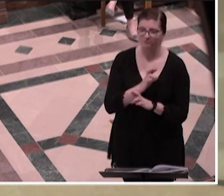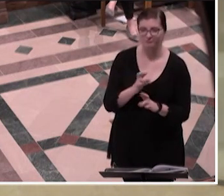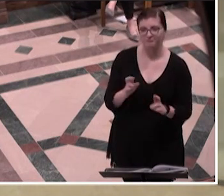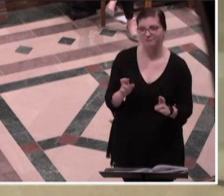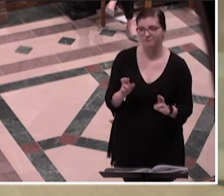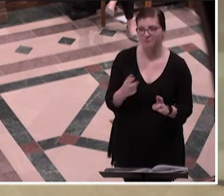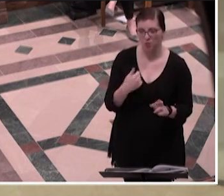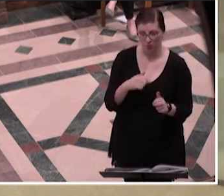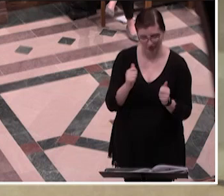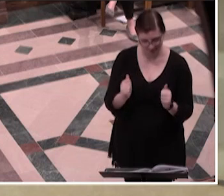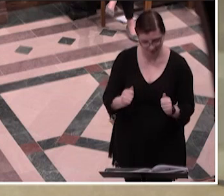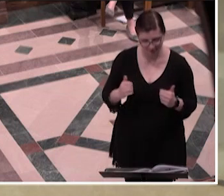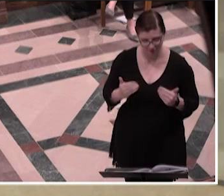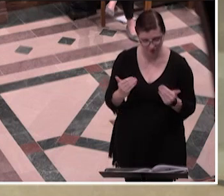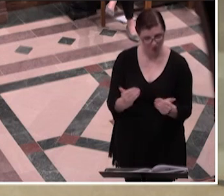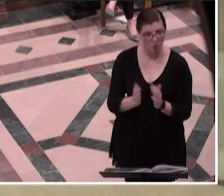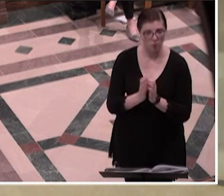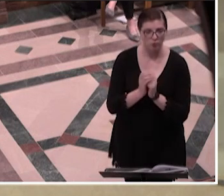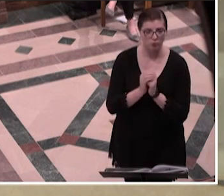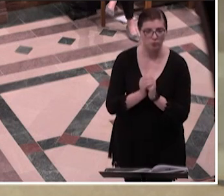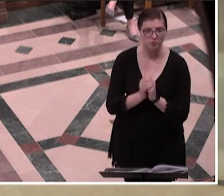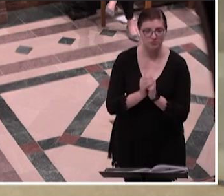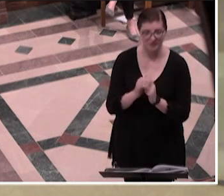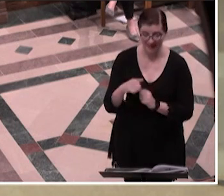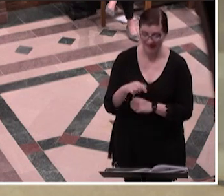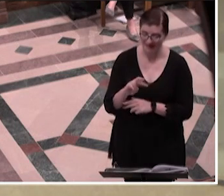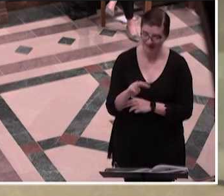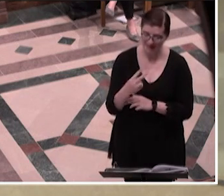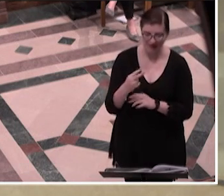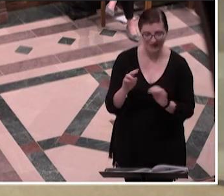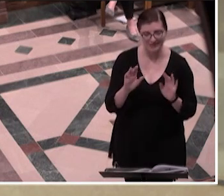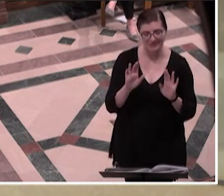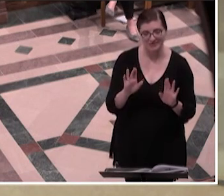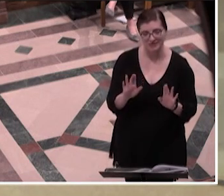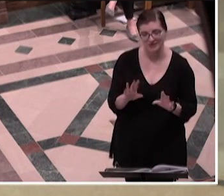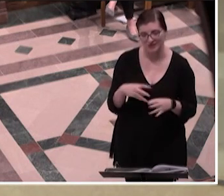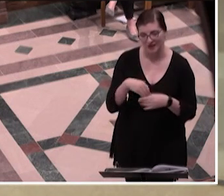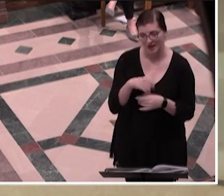so we can worship God on this second Sunday of Lent.